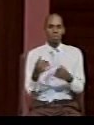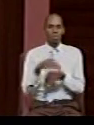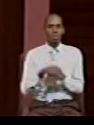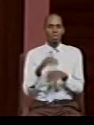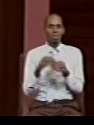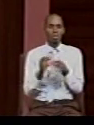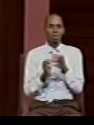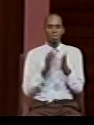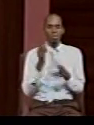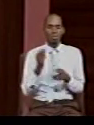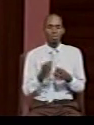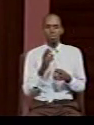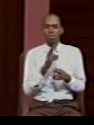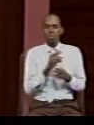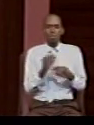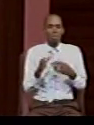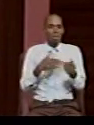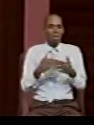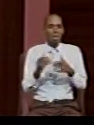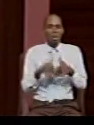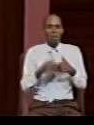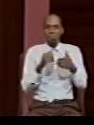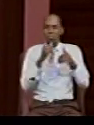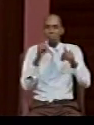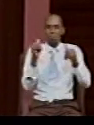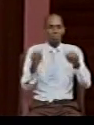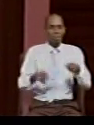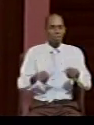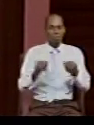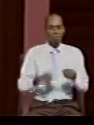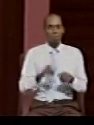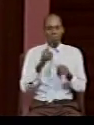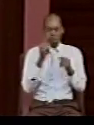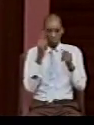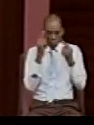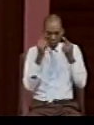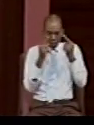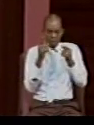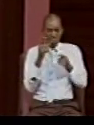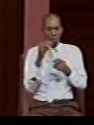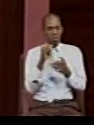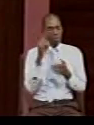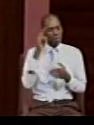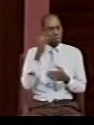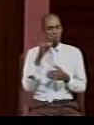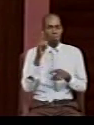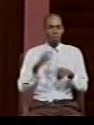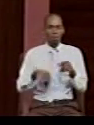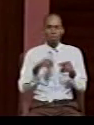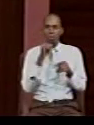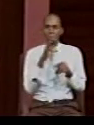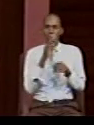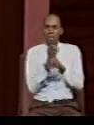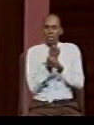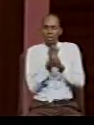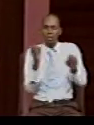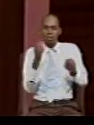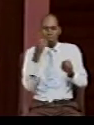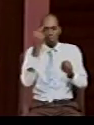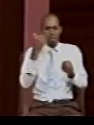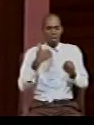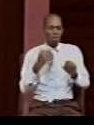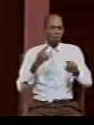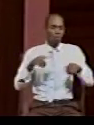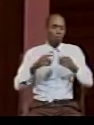No matter how impossible you thought that you could not be saved because you've gone so far, and because